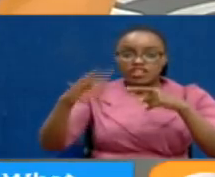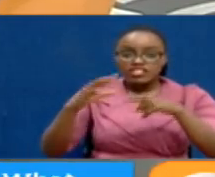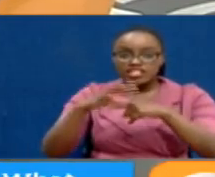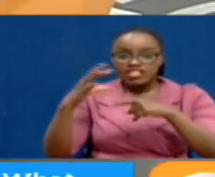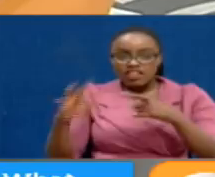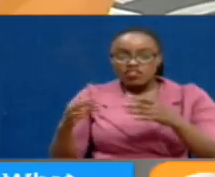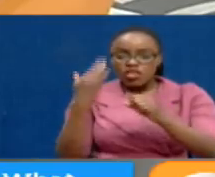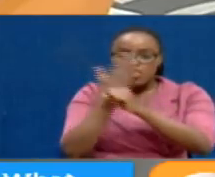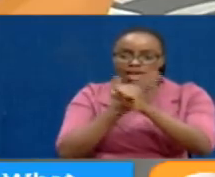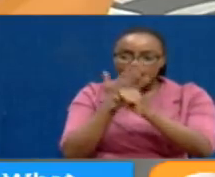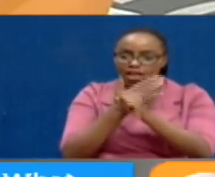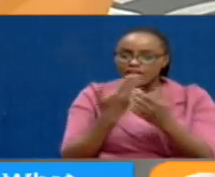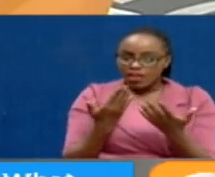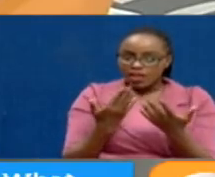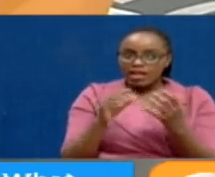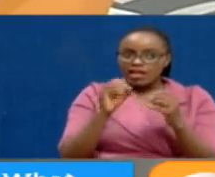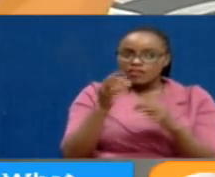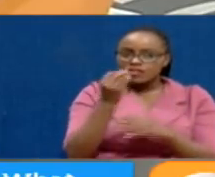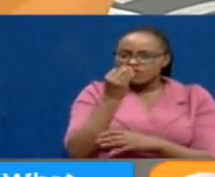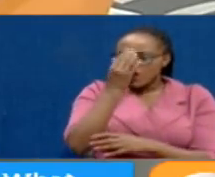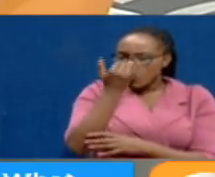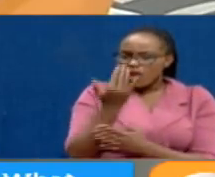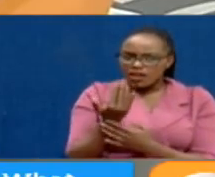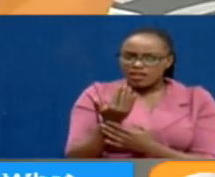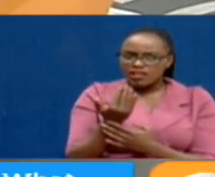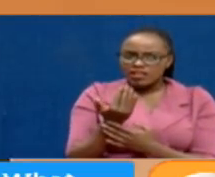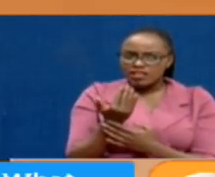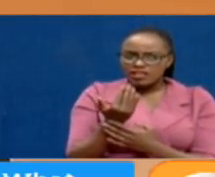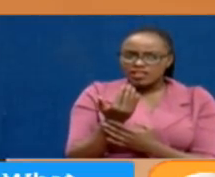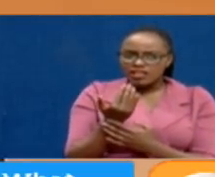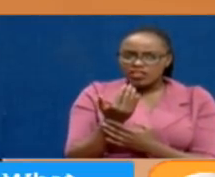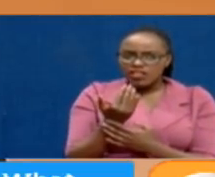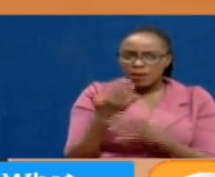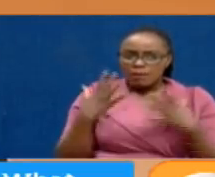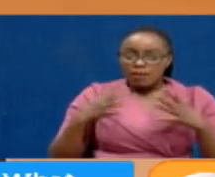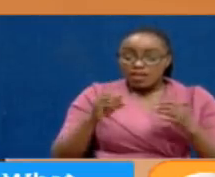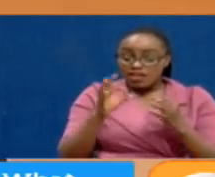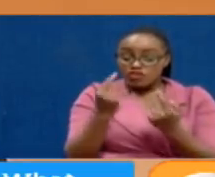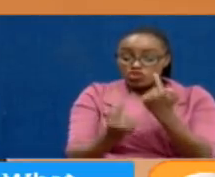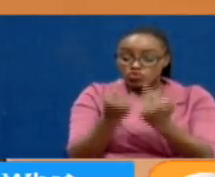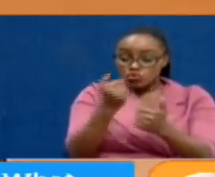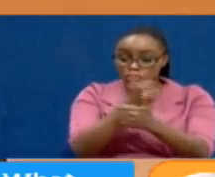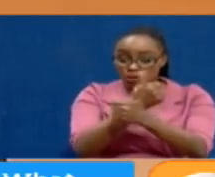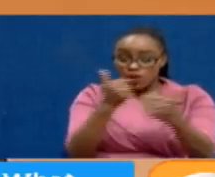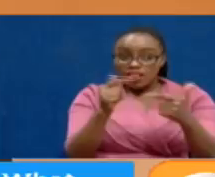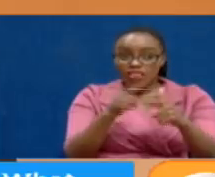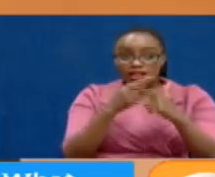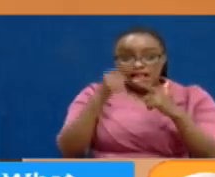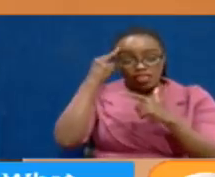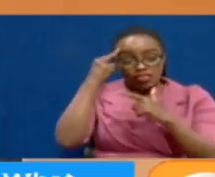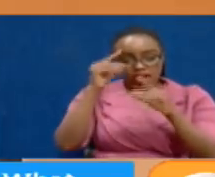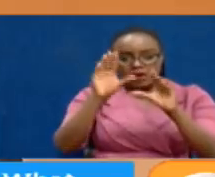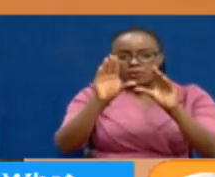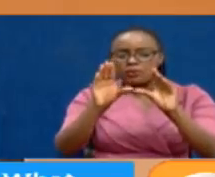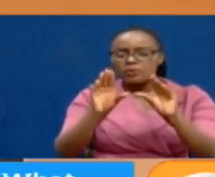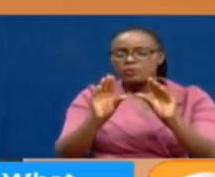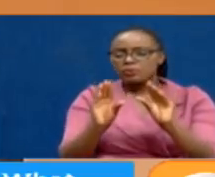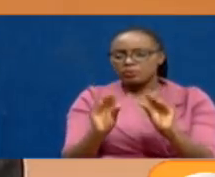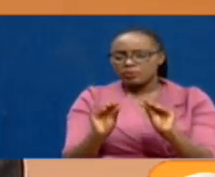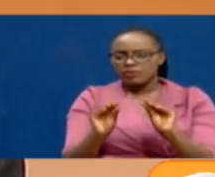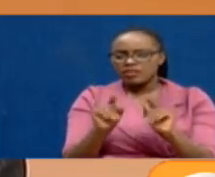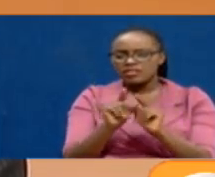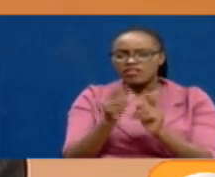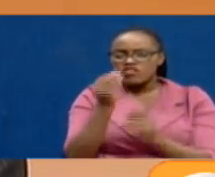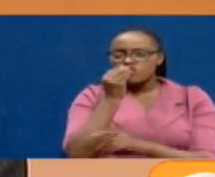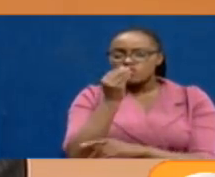or meat that they use. So I think if you boil your food well, if you cook it well, then I think people should be rest assured that you're